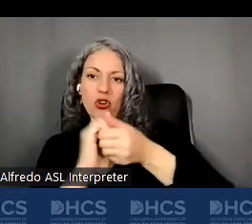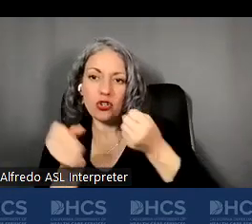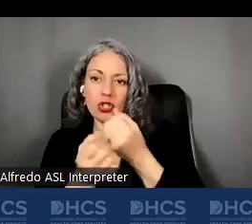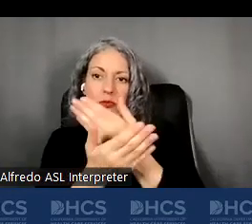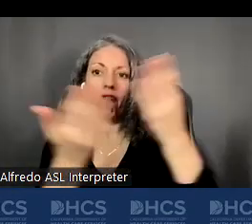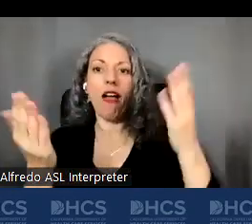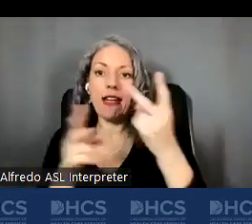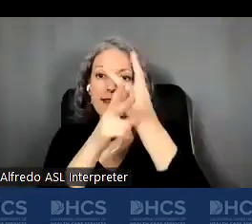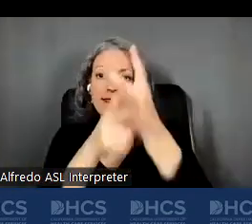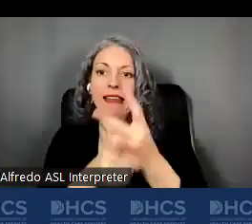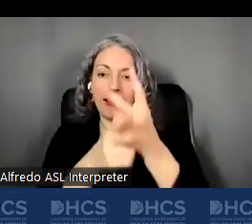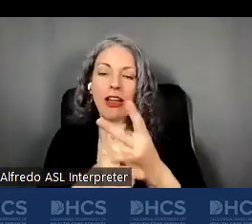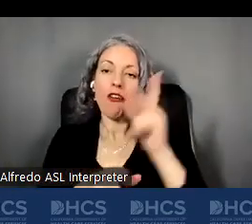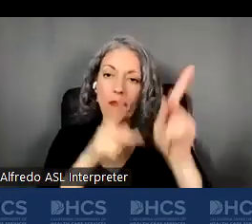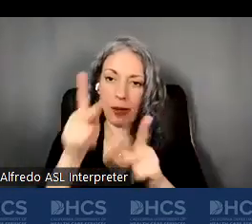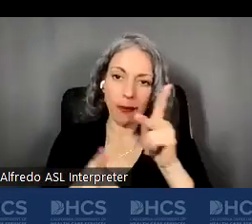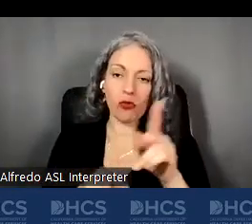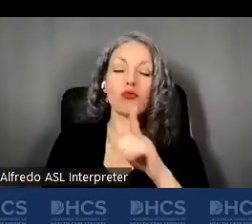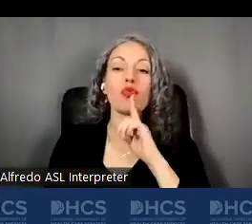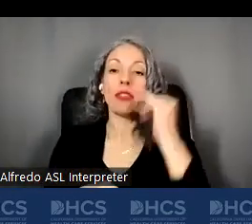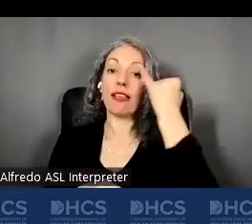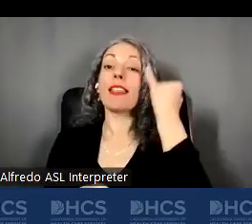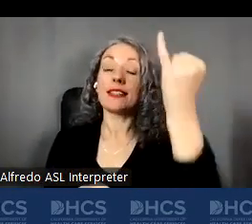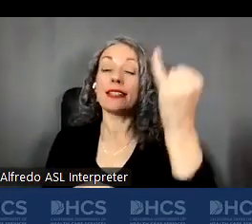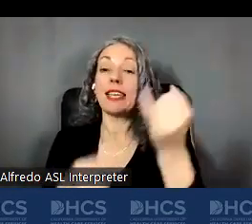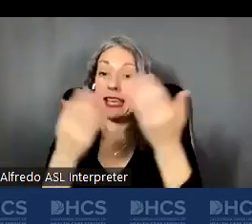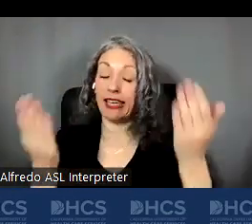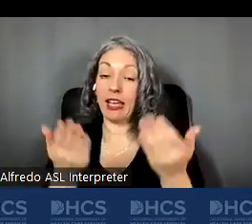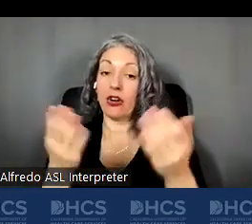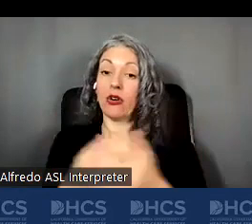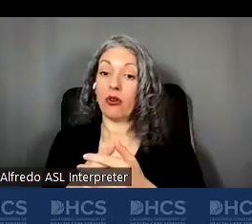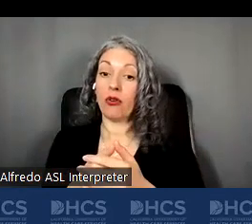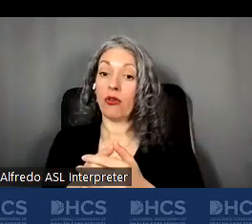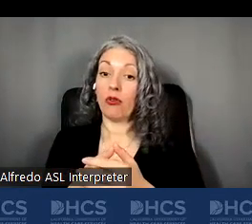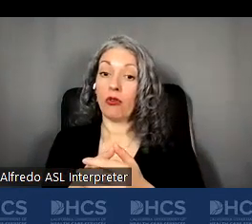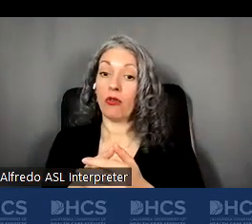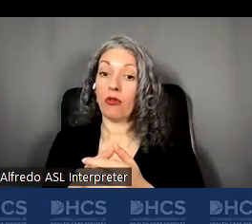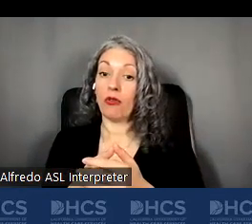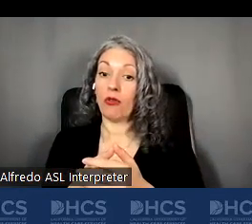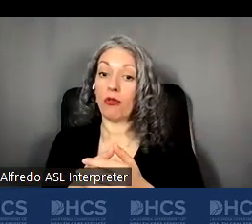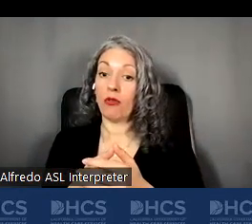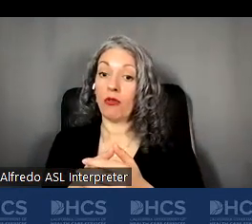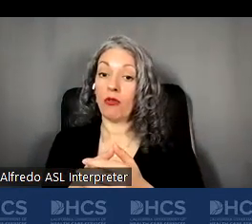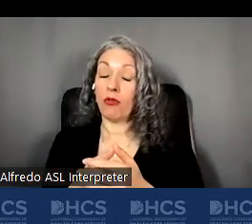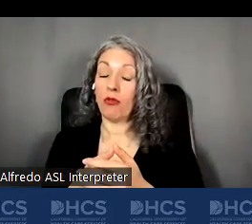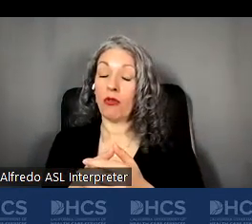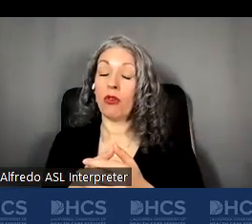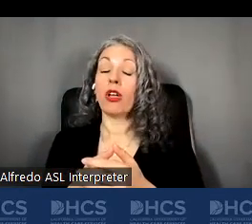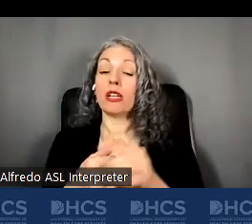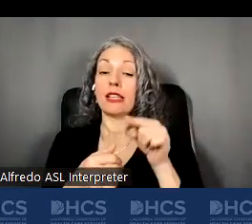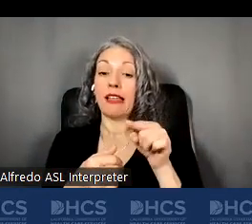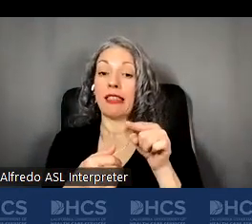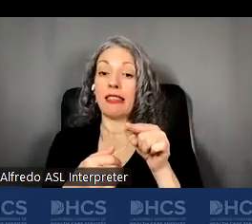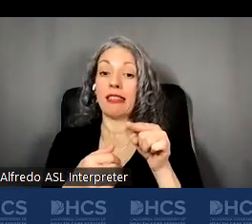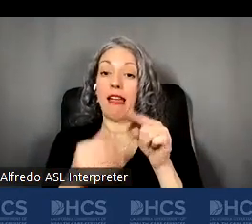care. So the whole idea here is we're really taking a fundamental